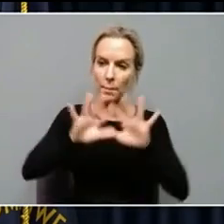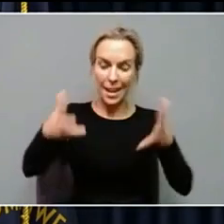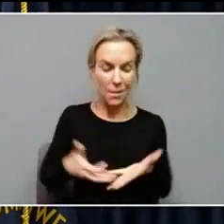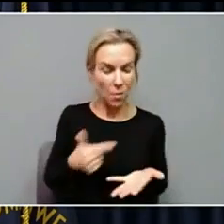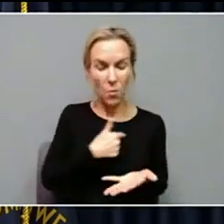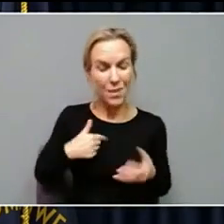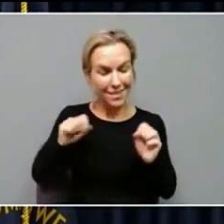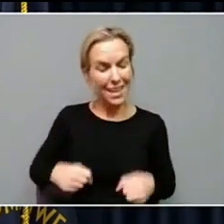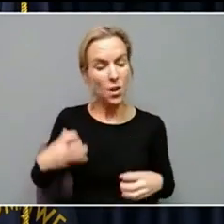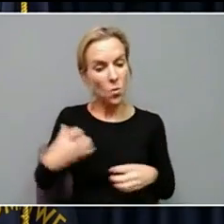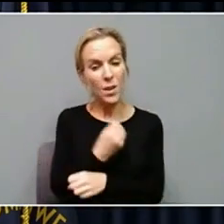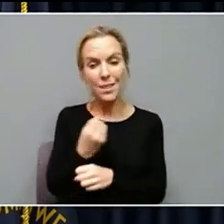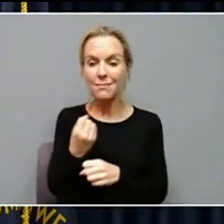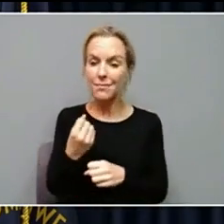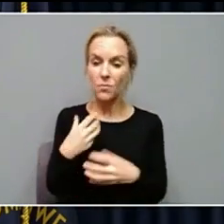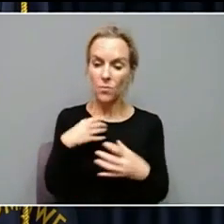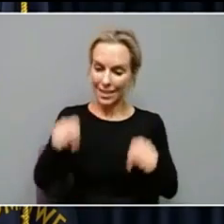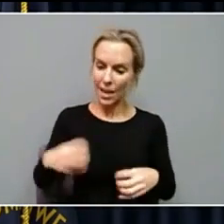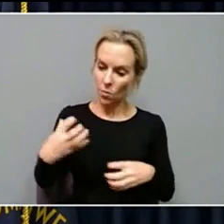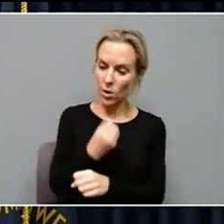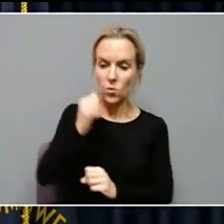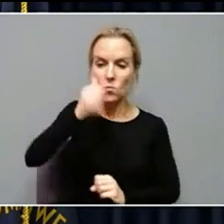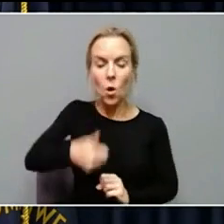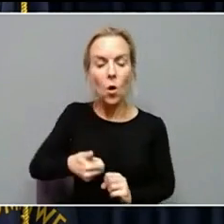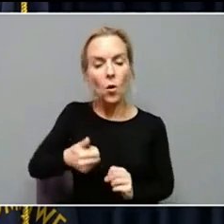win tomorrow. We need you to get